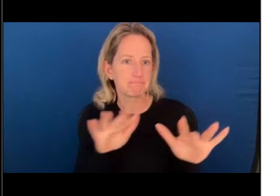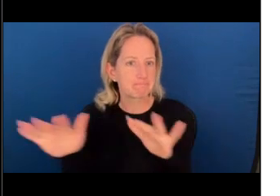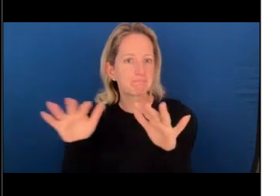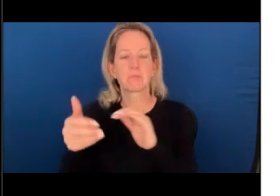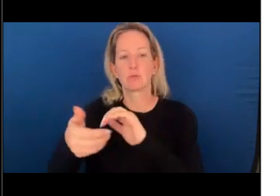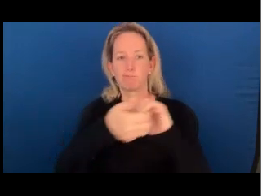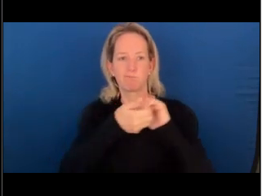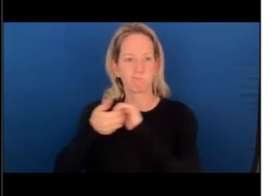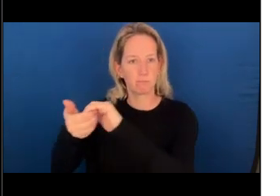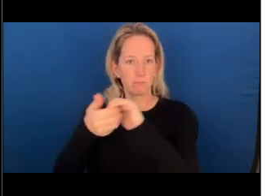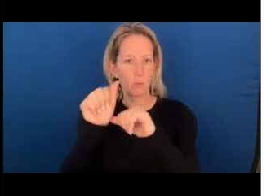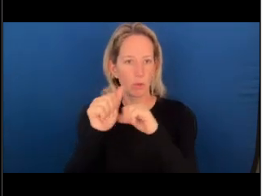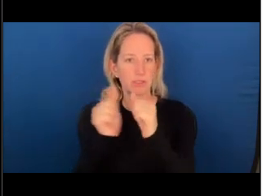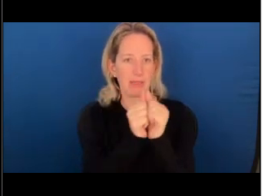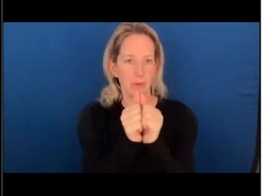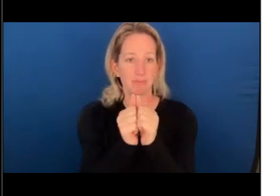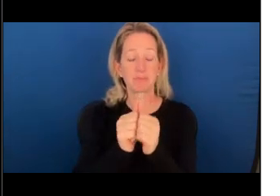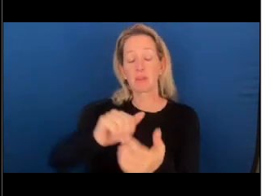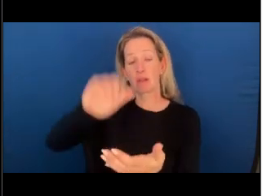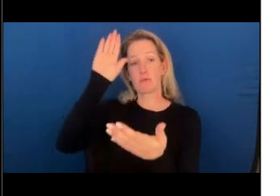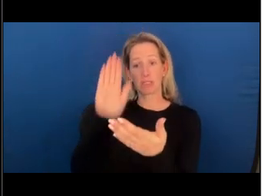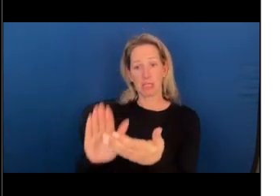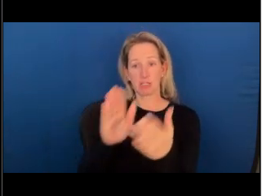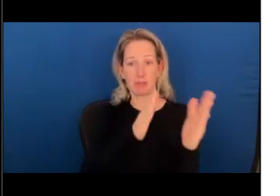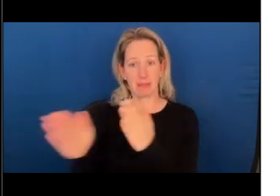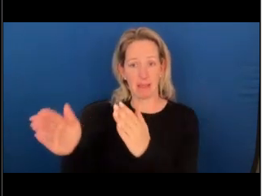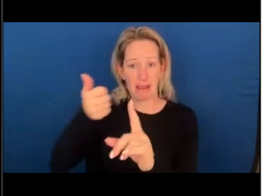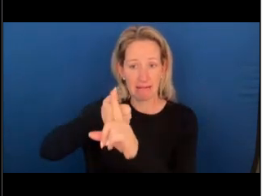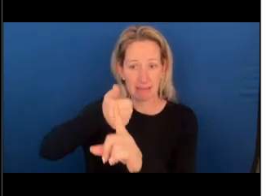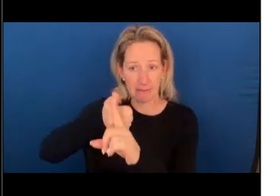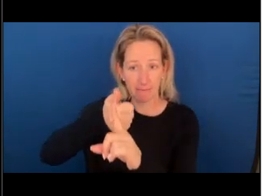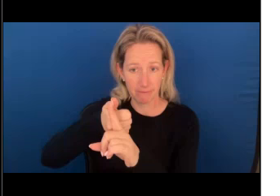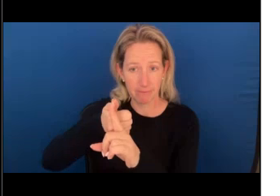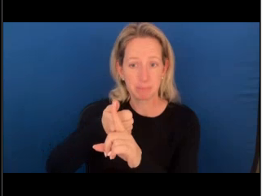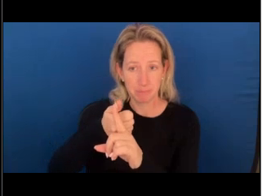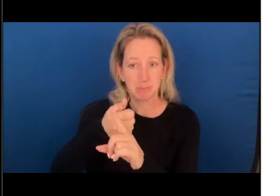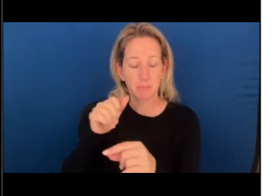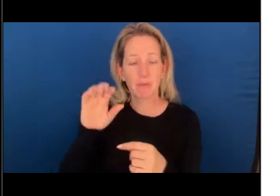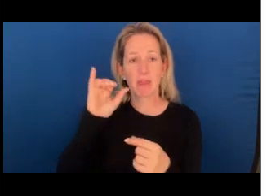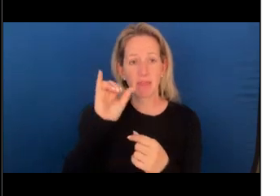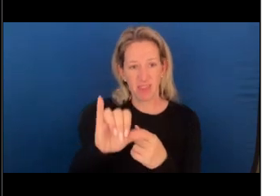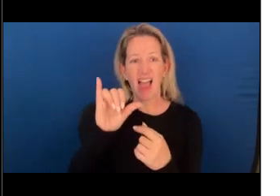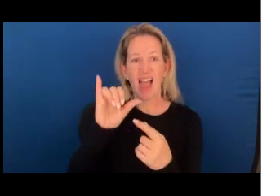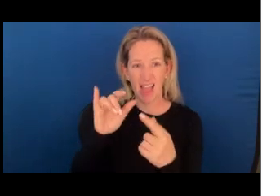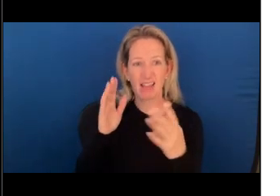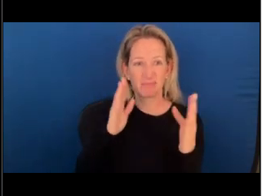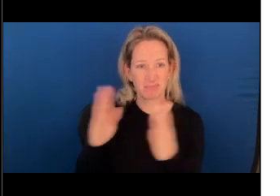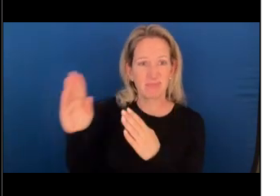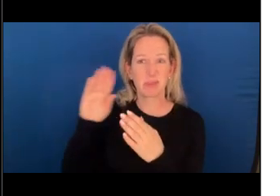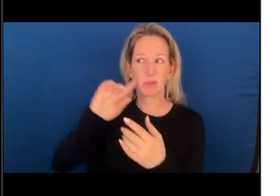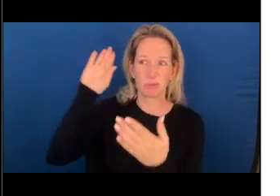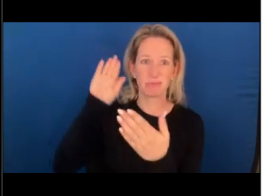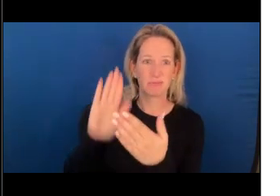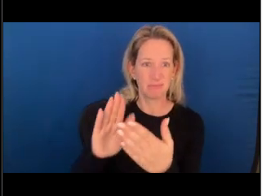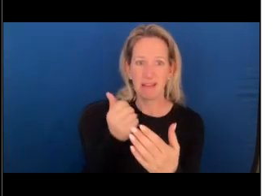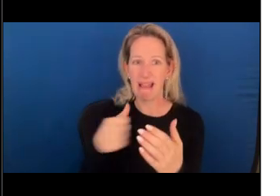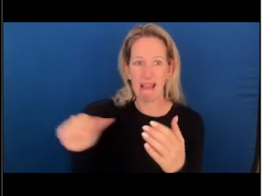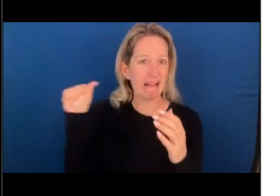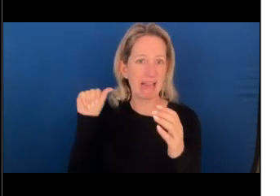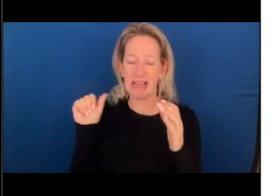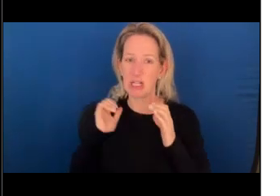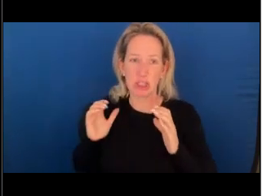The reduction plan has 4 goals to understand, mitigate, and prevent the effects of consumer debris,